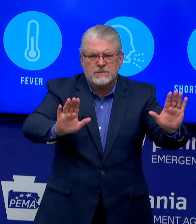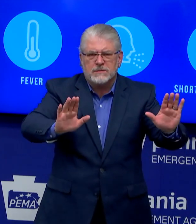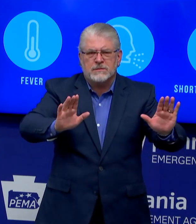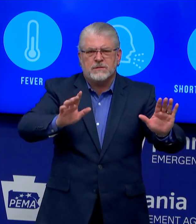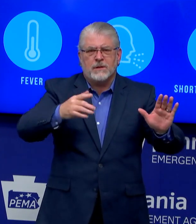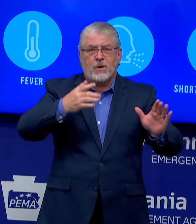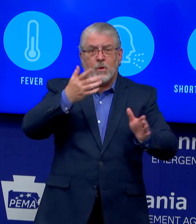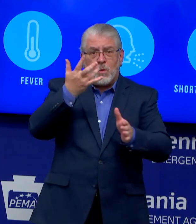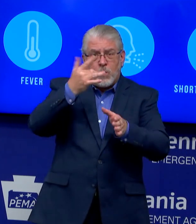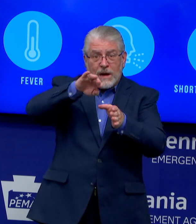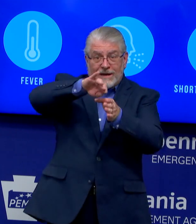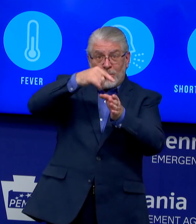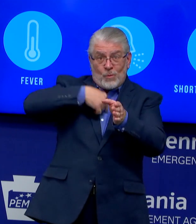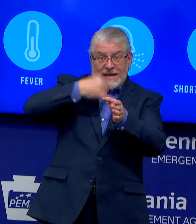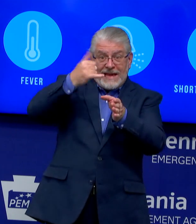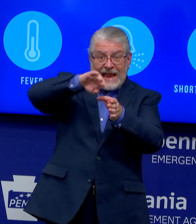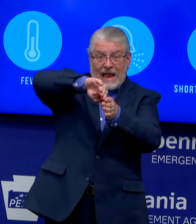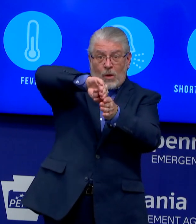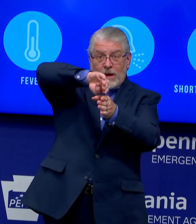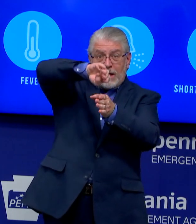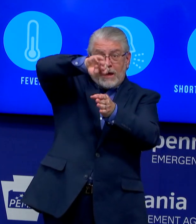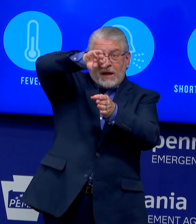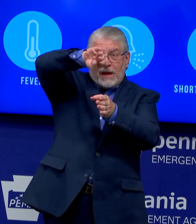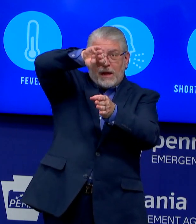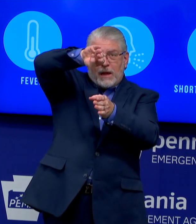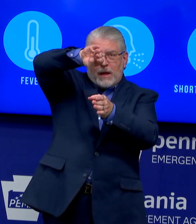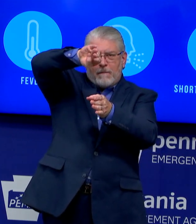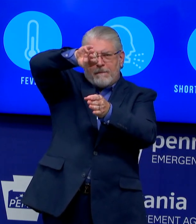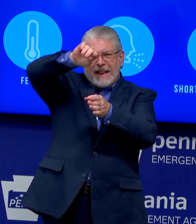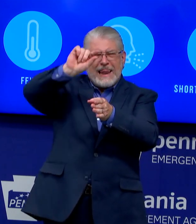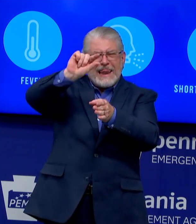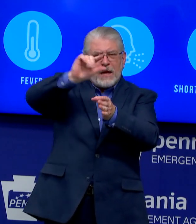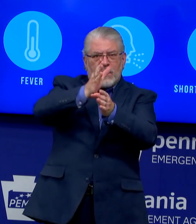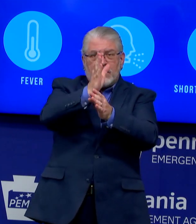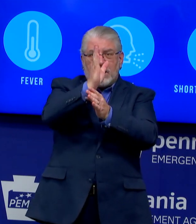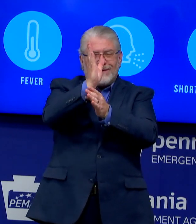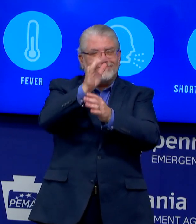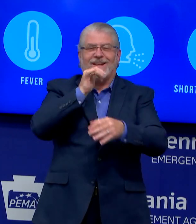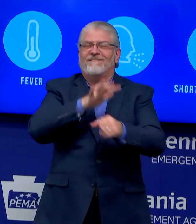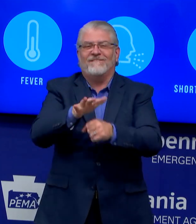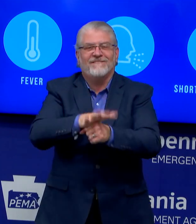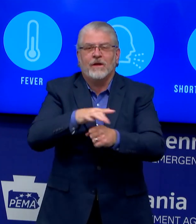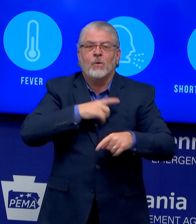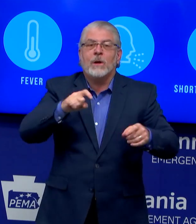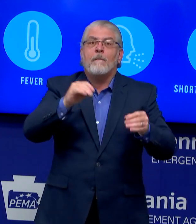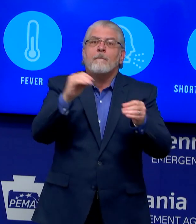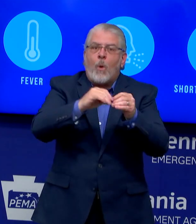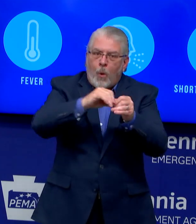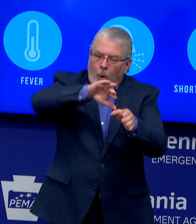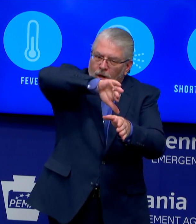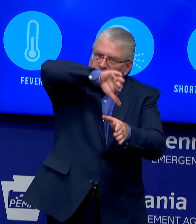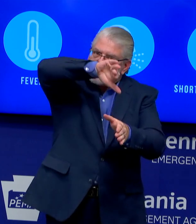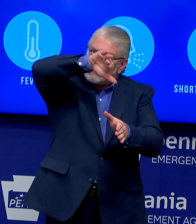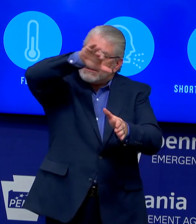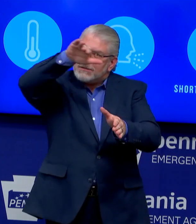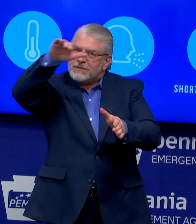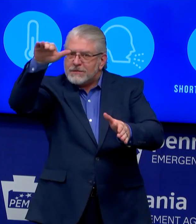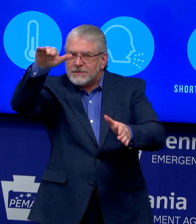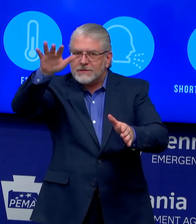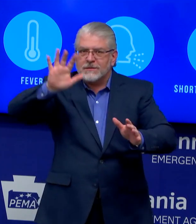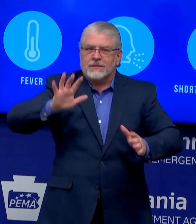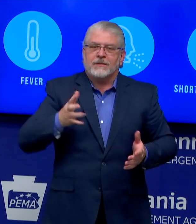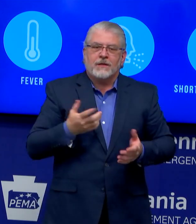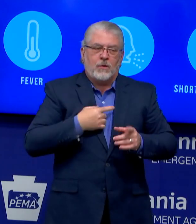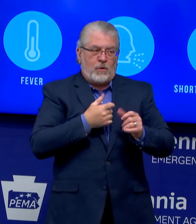especially right now, the mitigation efforts that the governor has put in place, and that includes the closure of the schools.